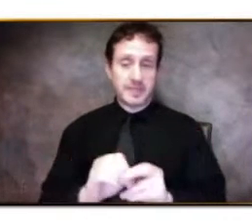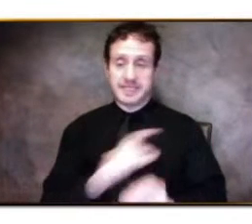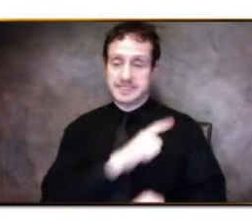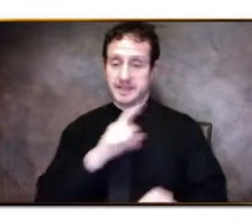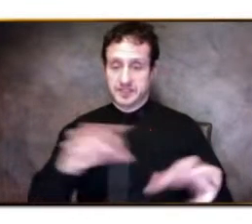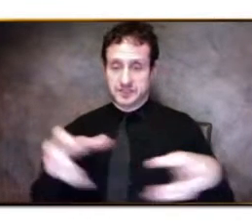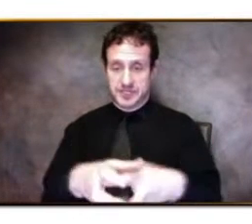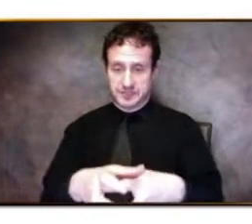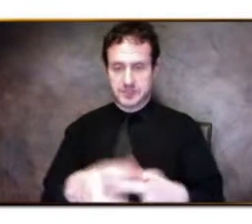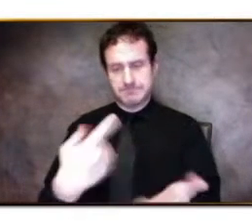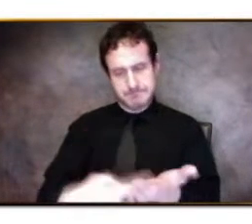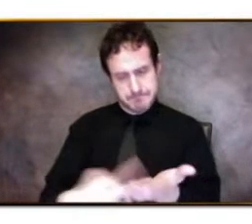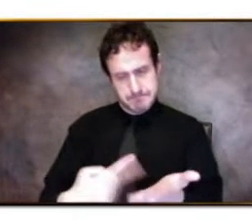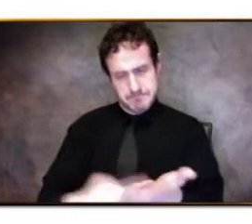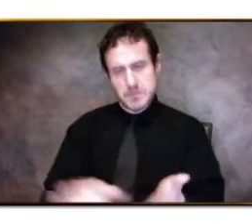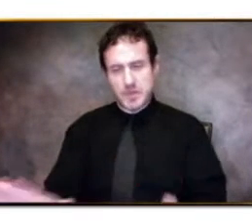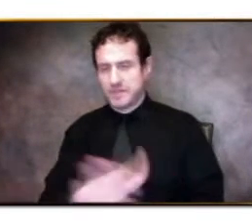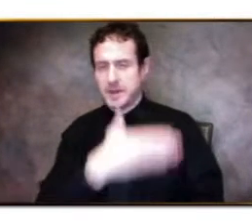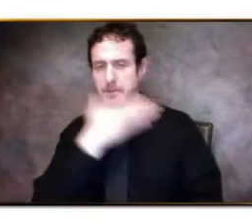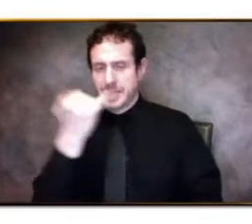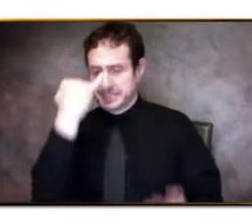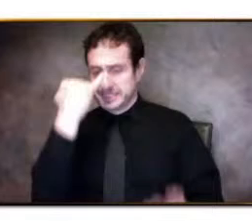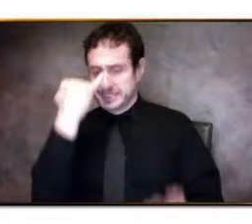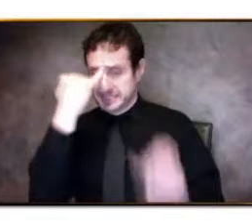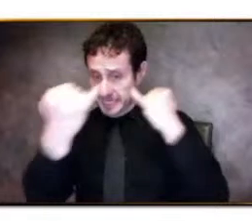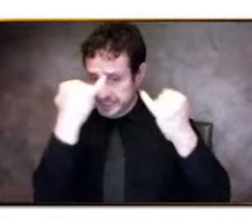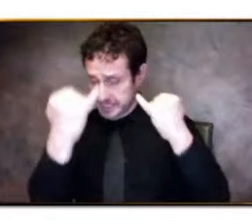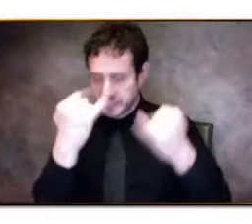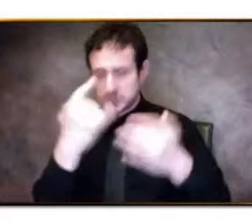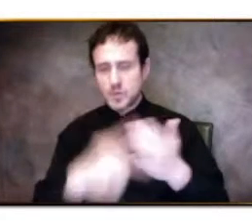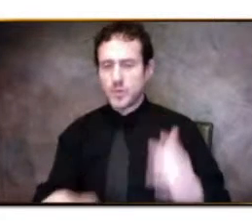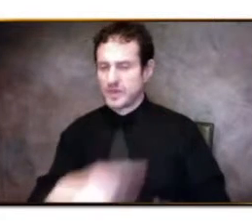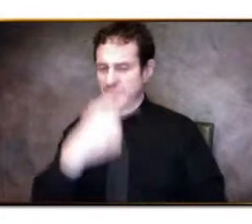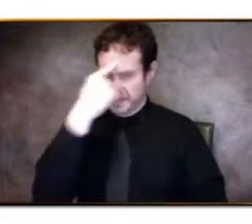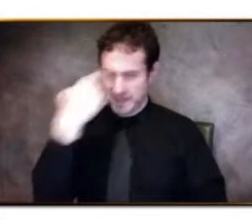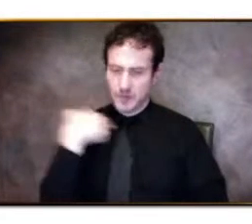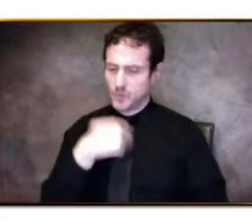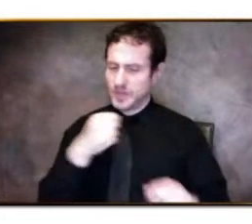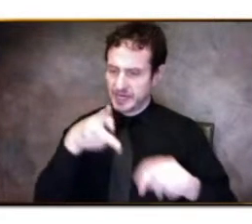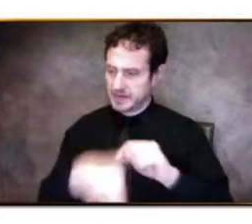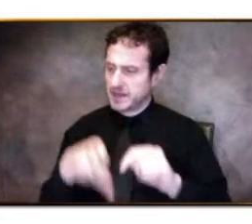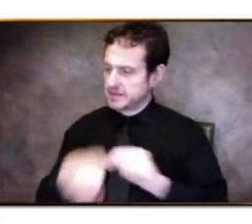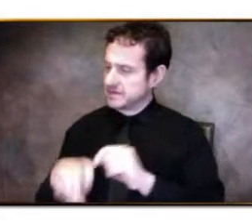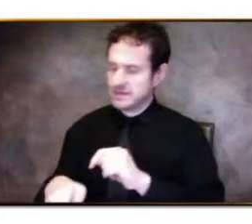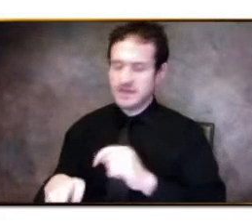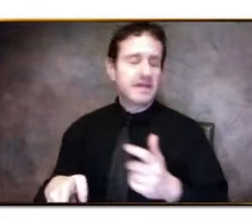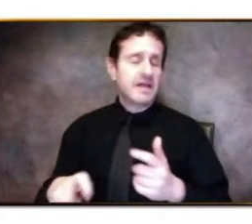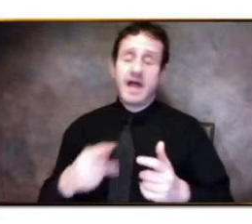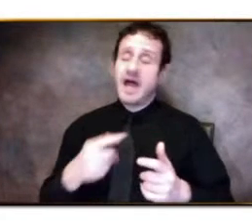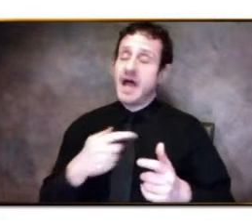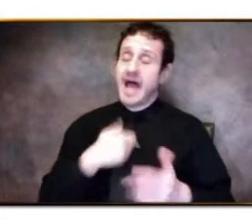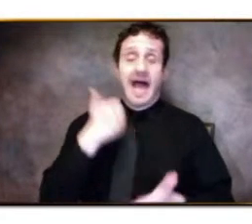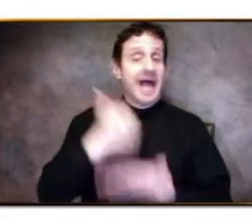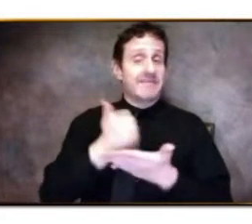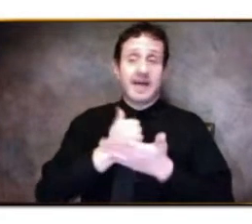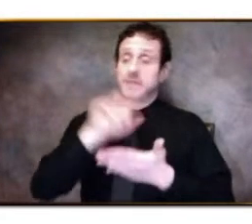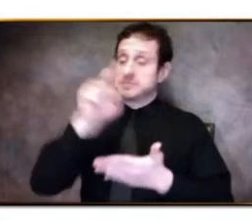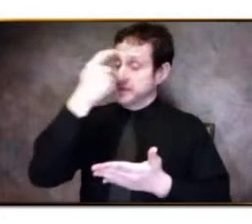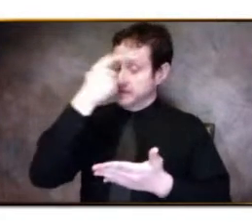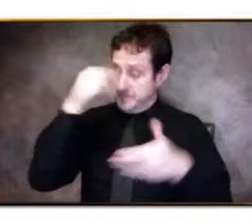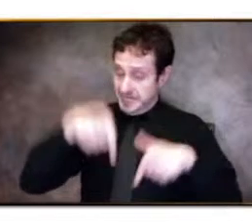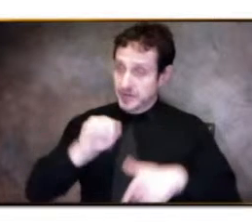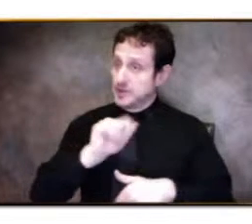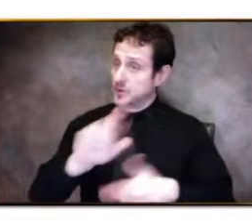to get their best ideas about what it is that we can cut. Look, I brought a lot of efficiencies to state government since